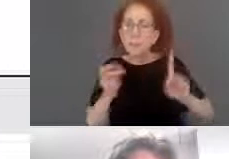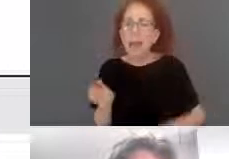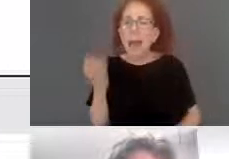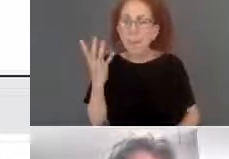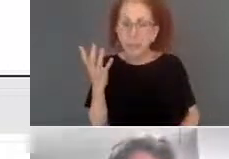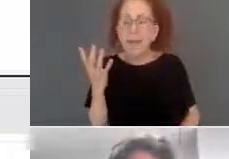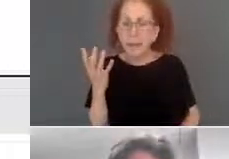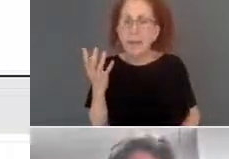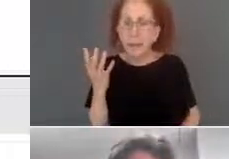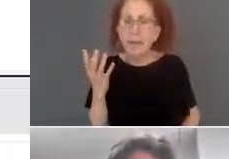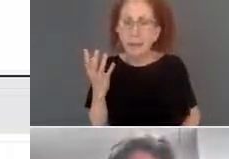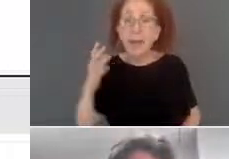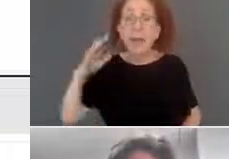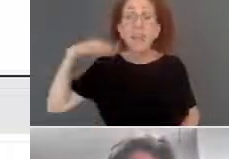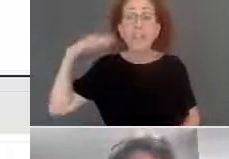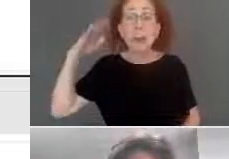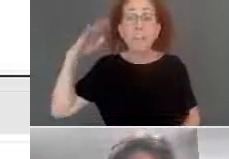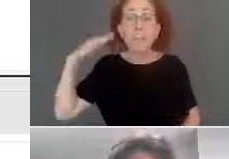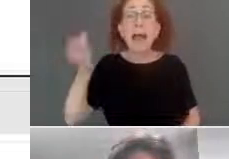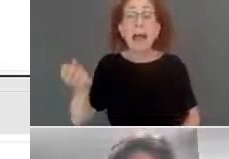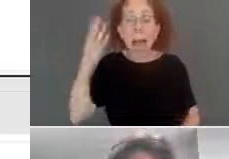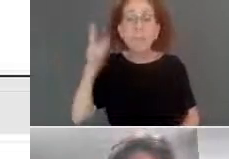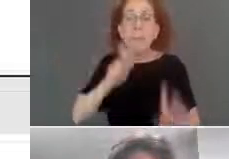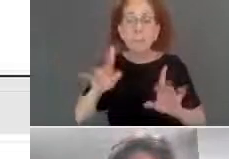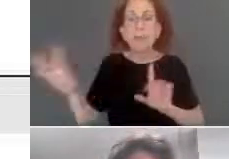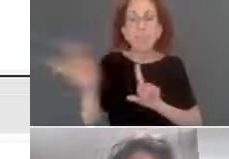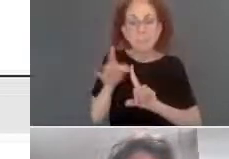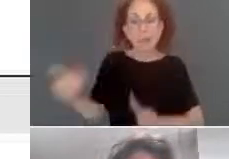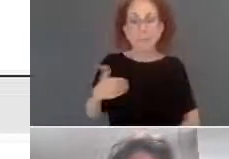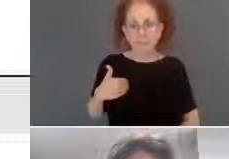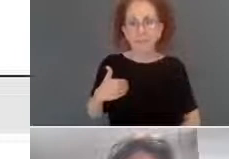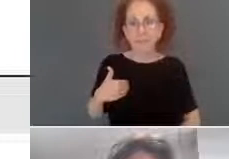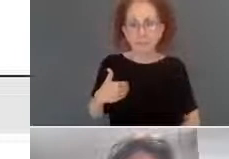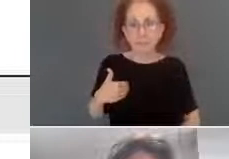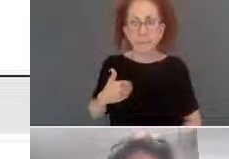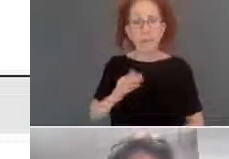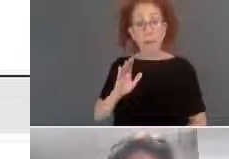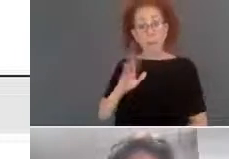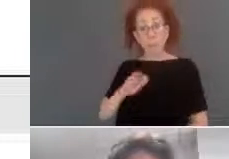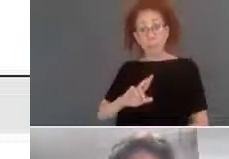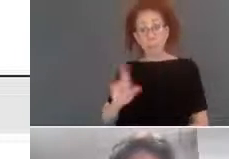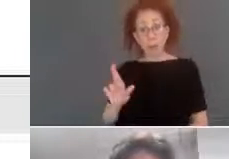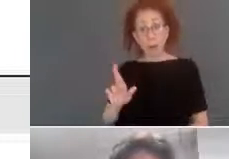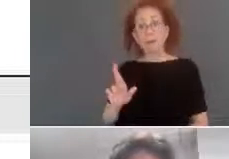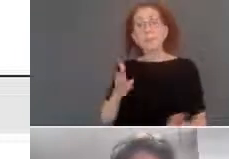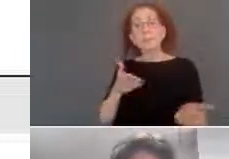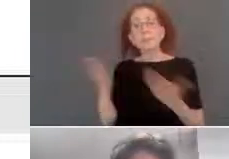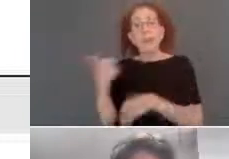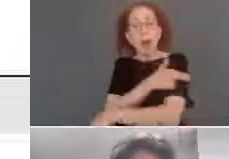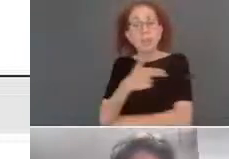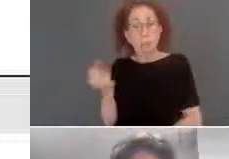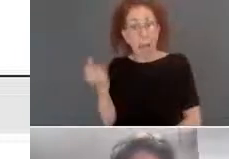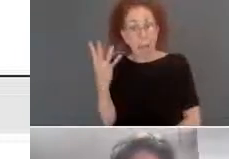the top one number of people infected with COVID, and then on the bottom row, deaths and hospitalizations due to